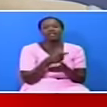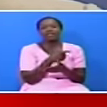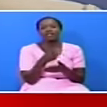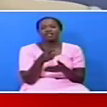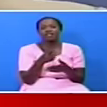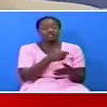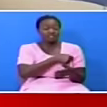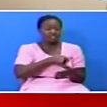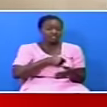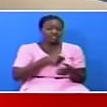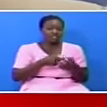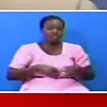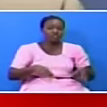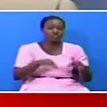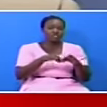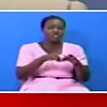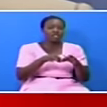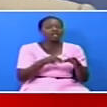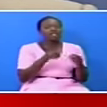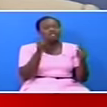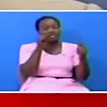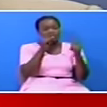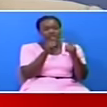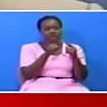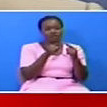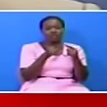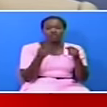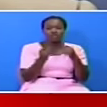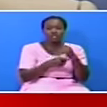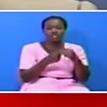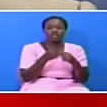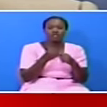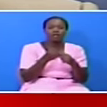National Delegates Conference, which shall be on the 10th of this month, okay, of next month.